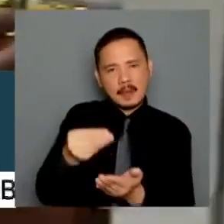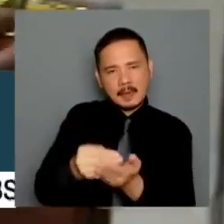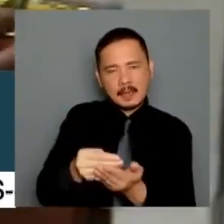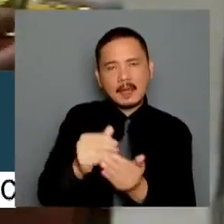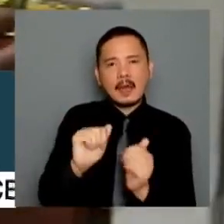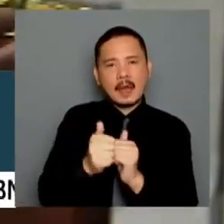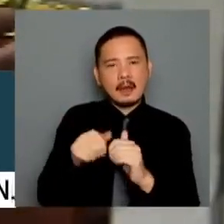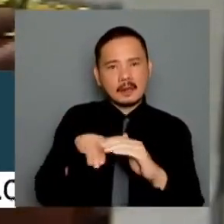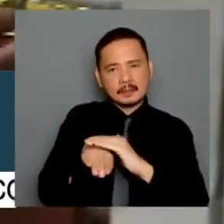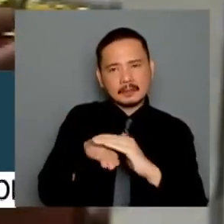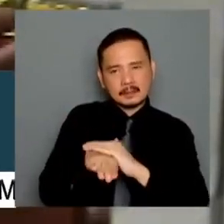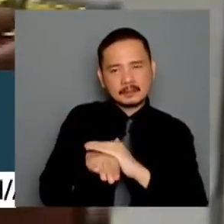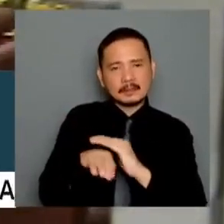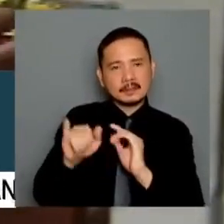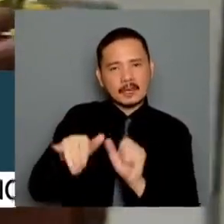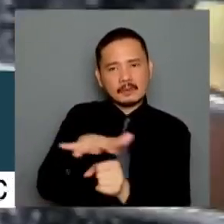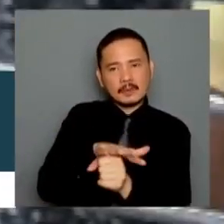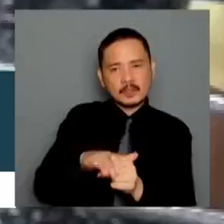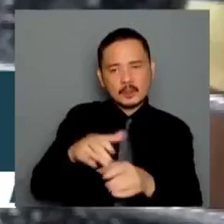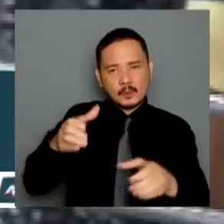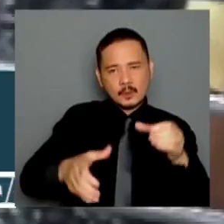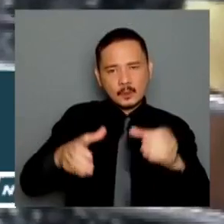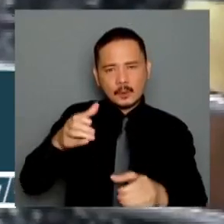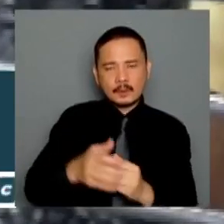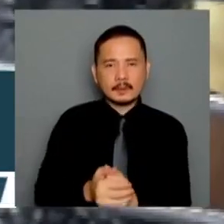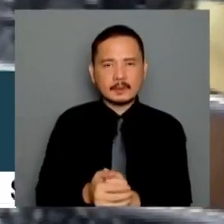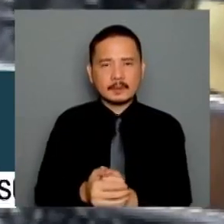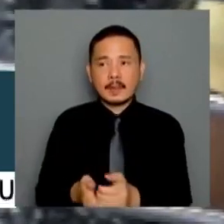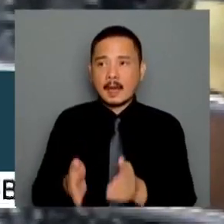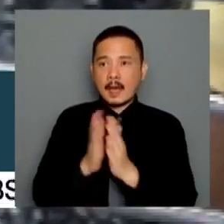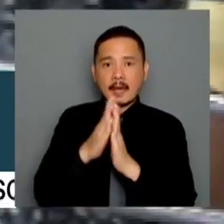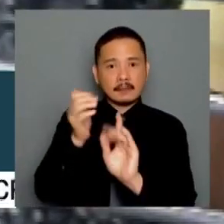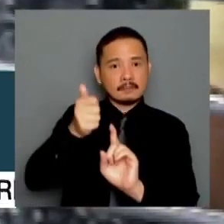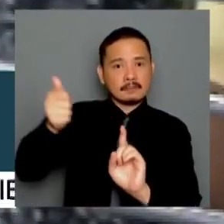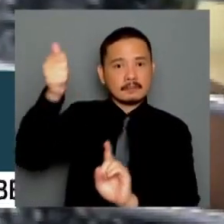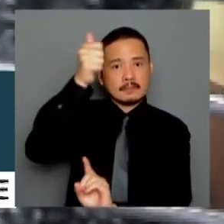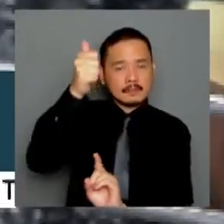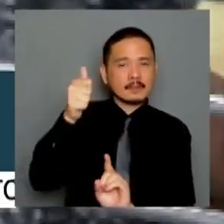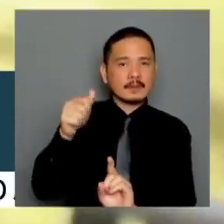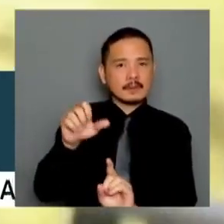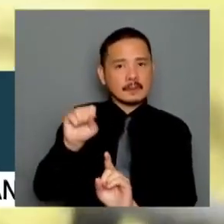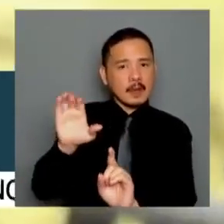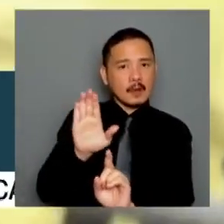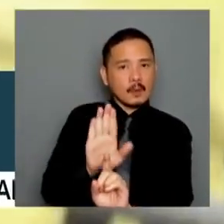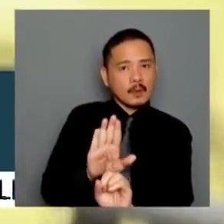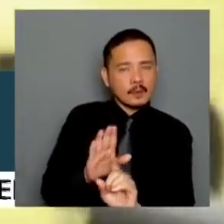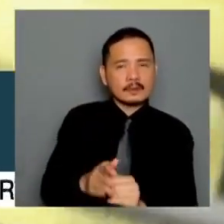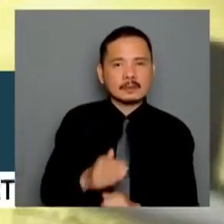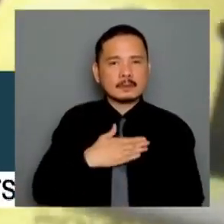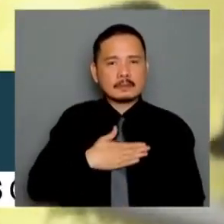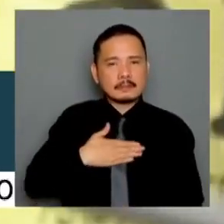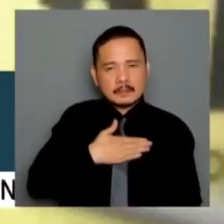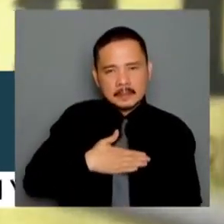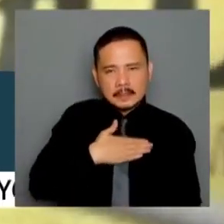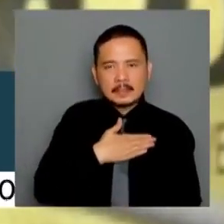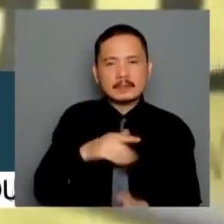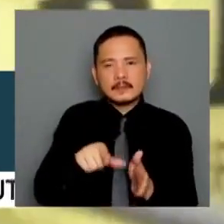regional trial court and ask for the higher court to at least revisit